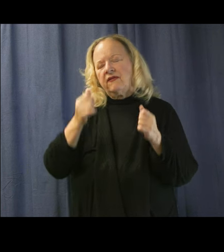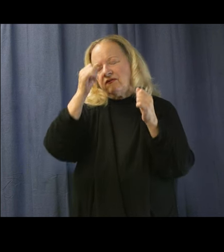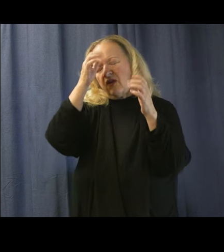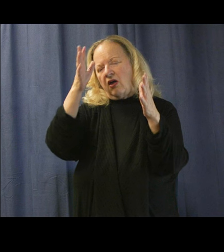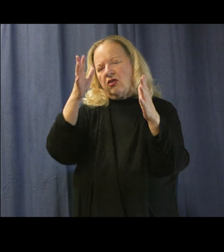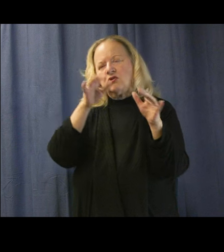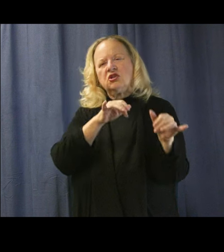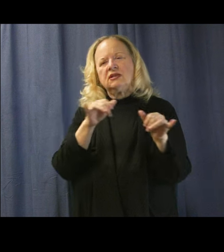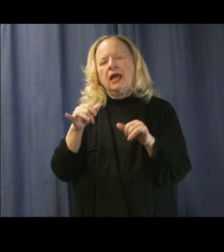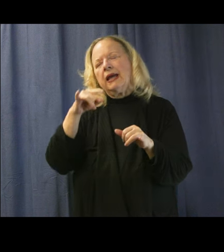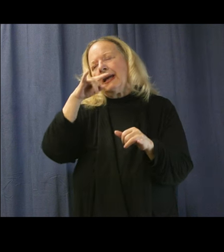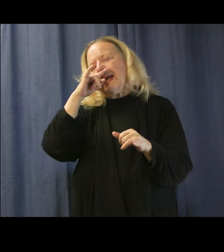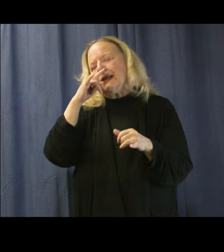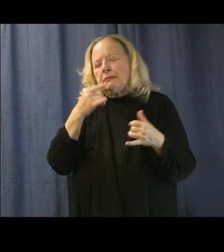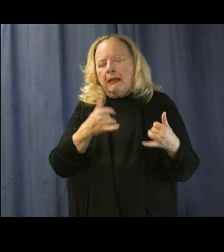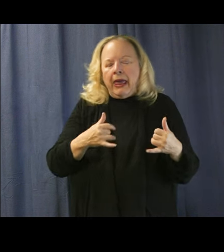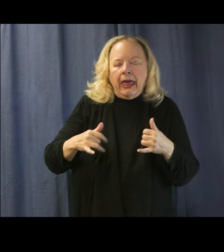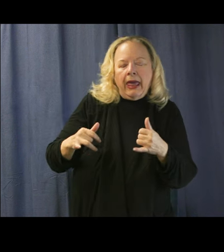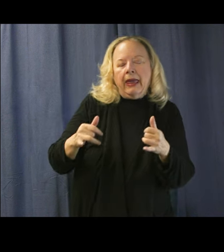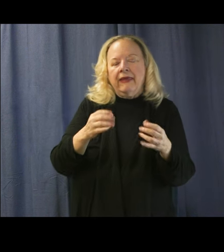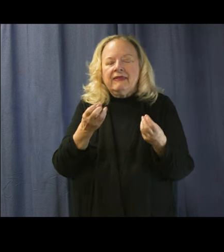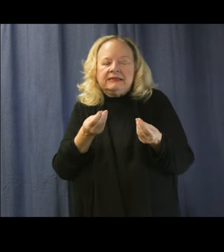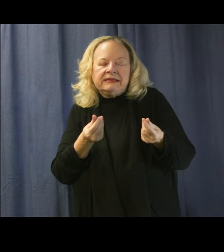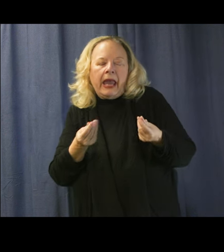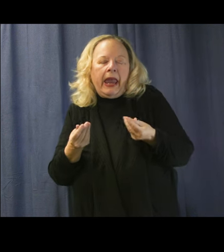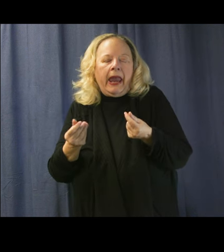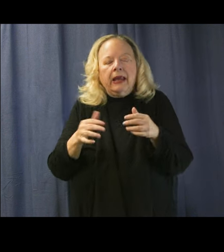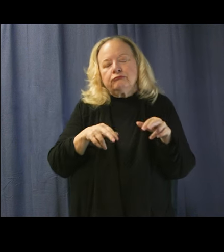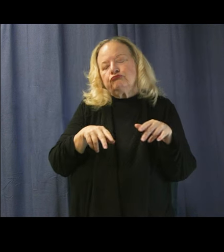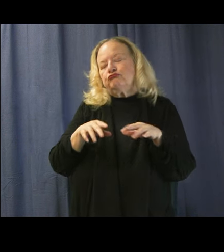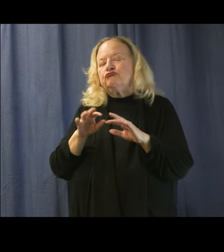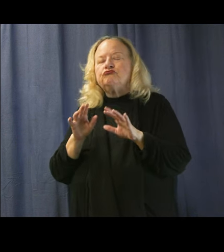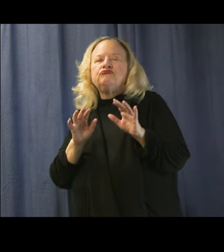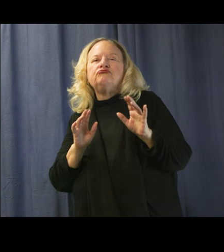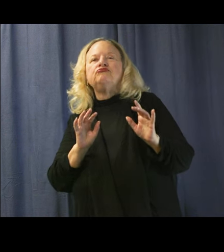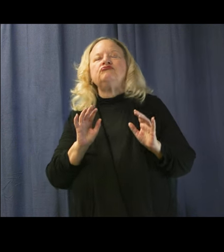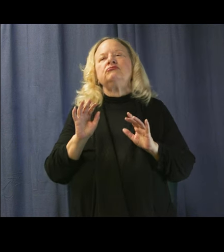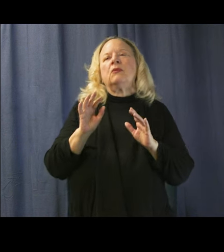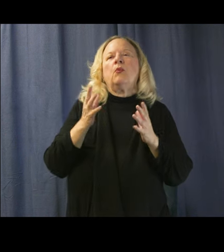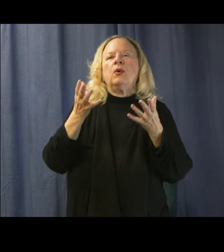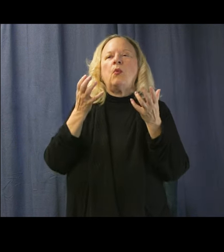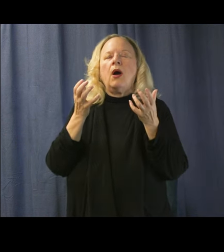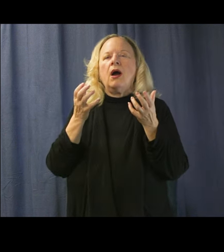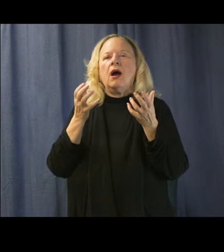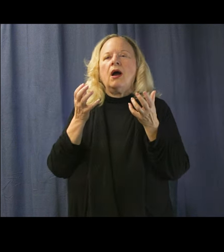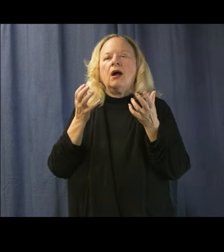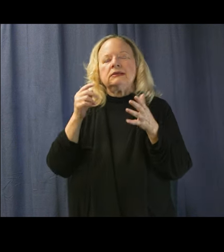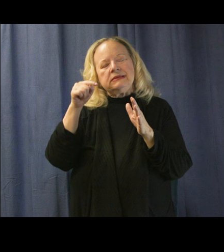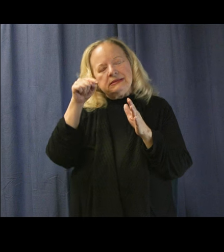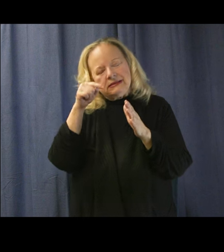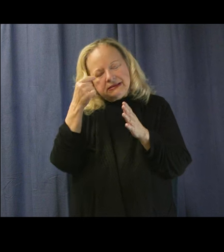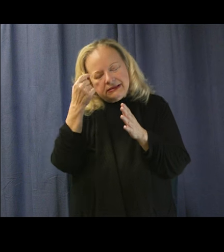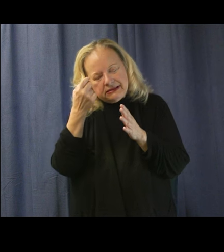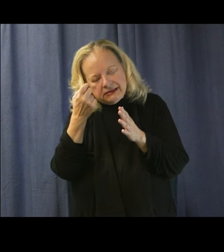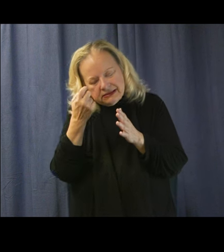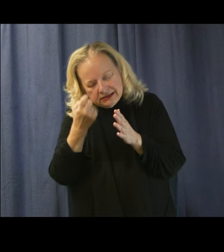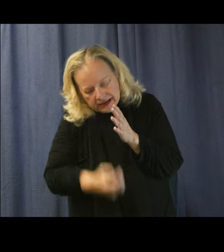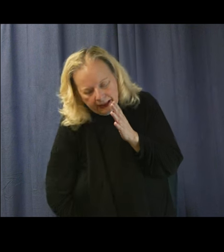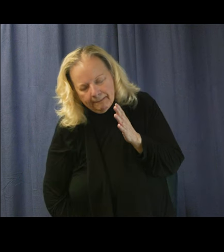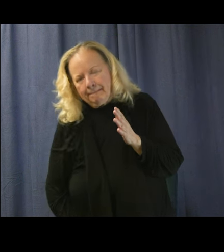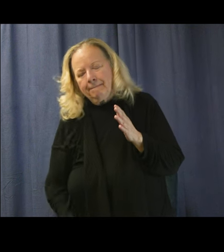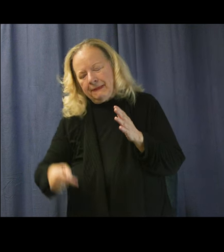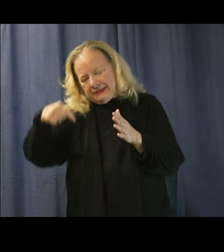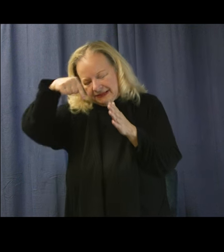Father, we're just like little kids playing in the sandbox. And we want to go so deep. We want to get out of